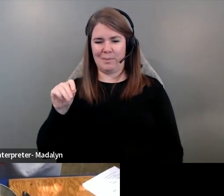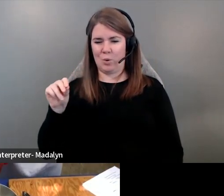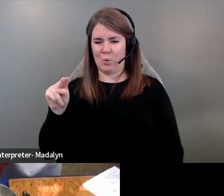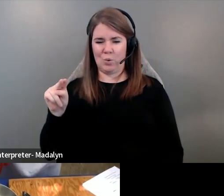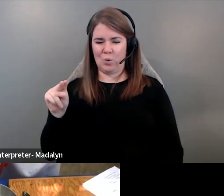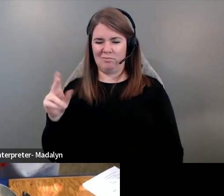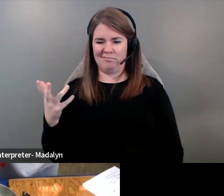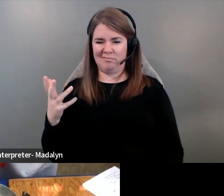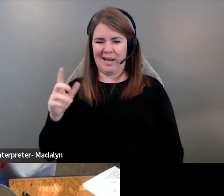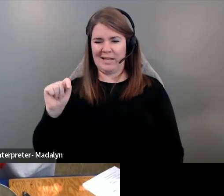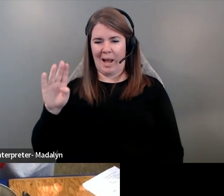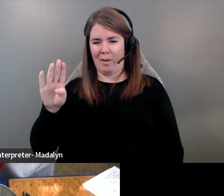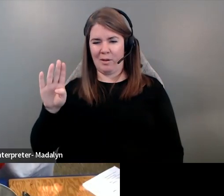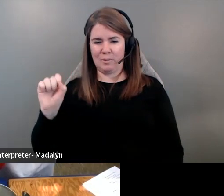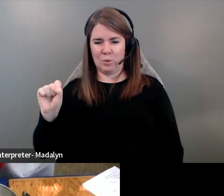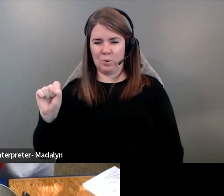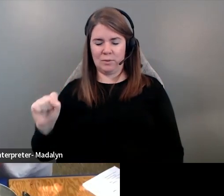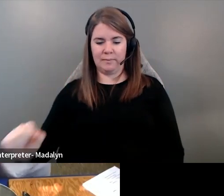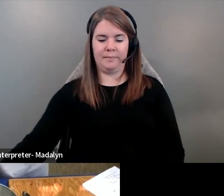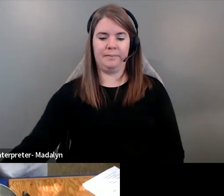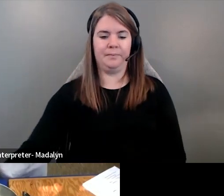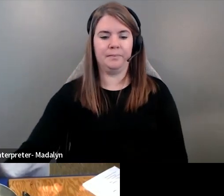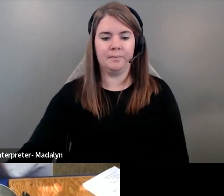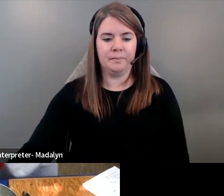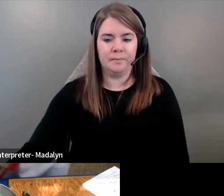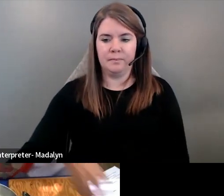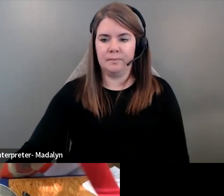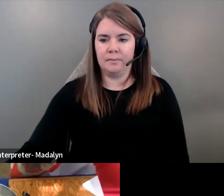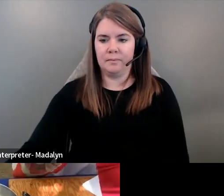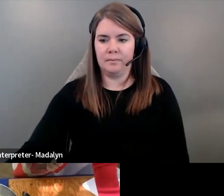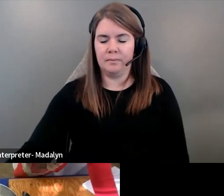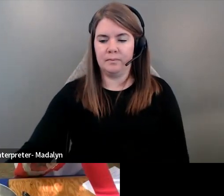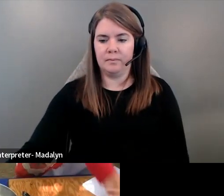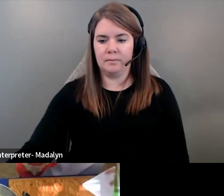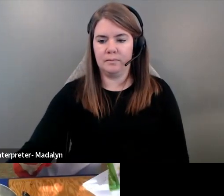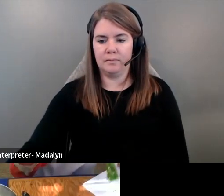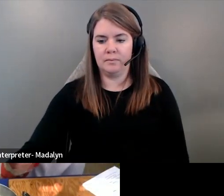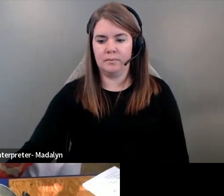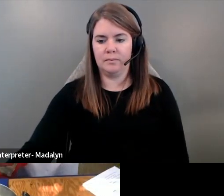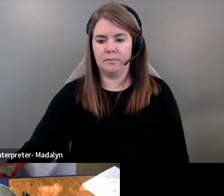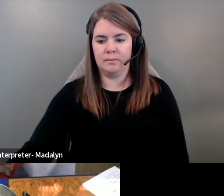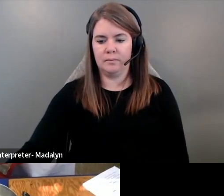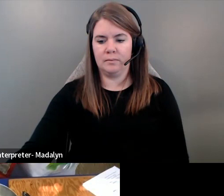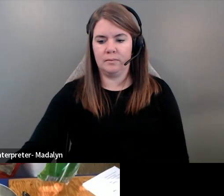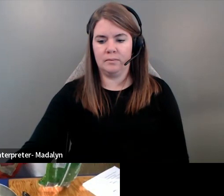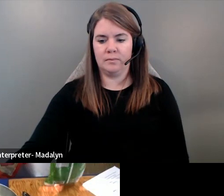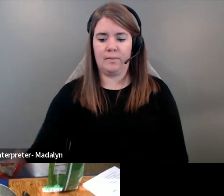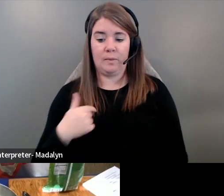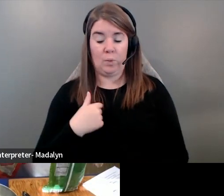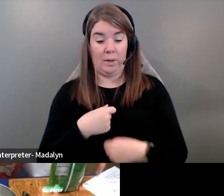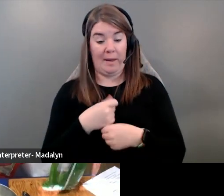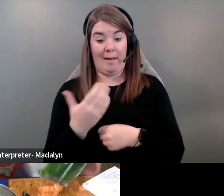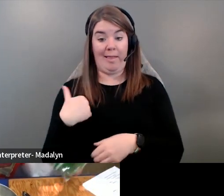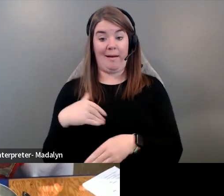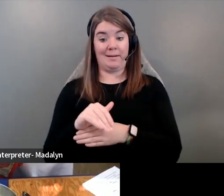Turn that around. Yeah. So how many servings is that? We made this last night for dinner, and